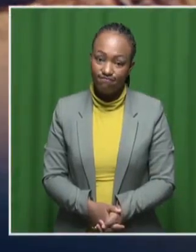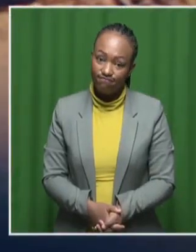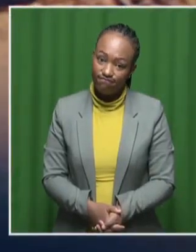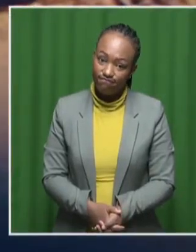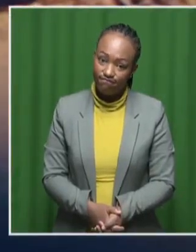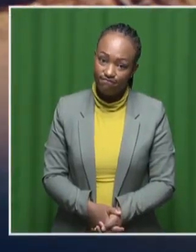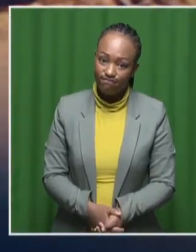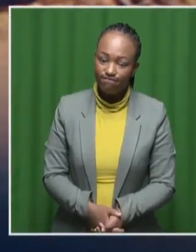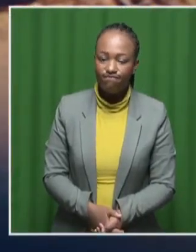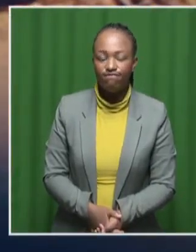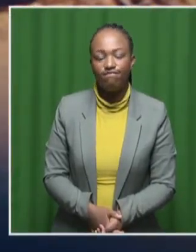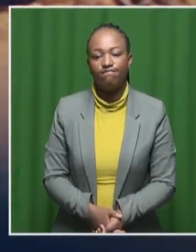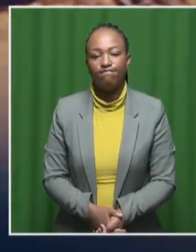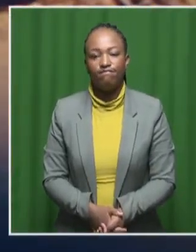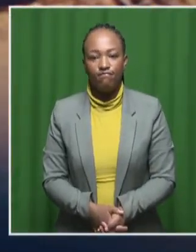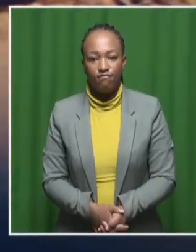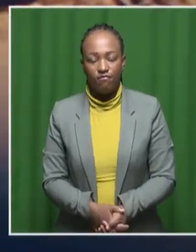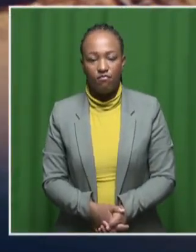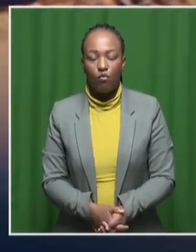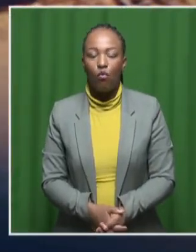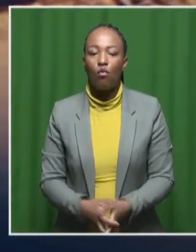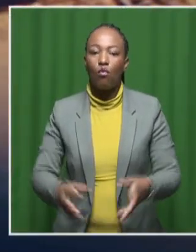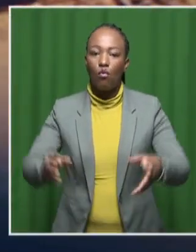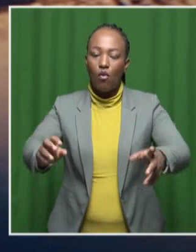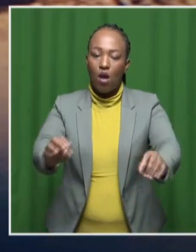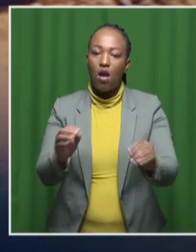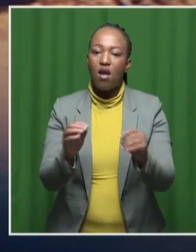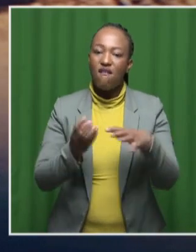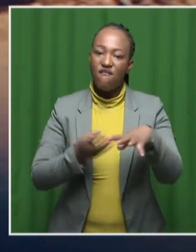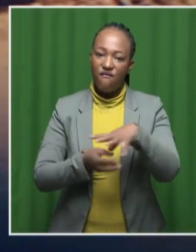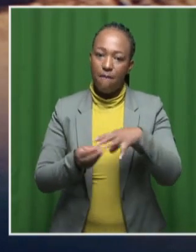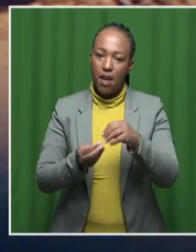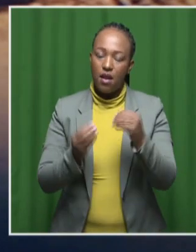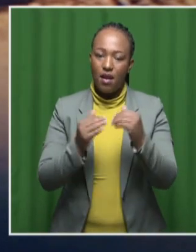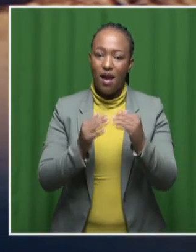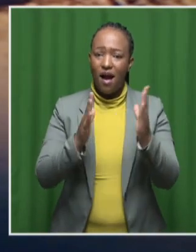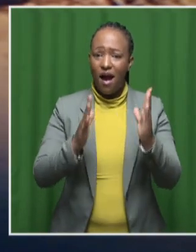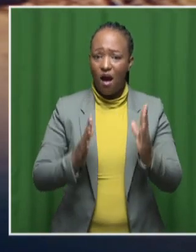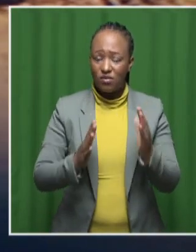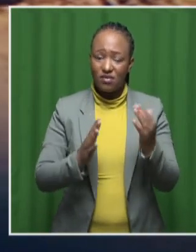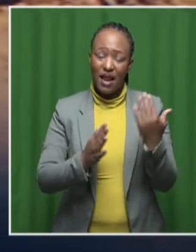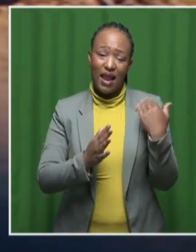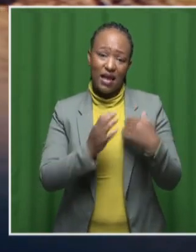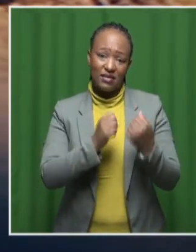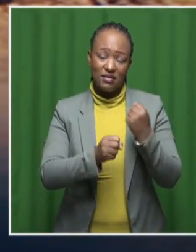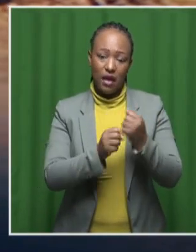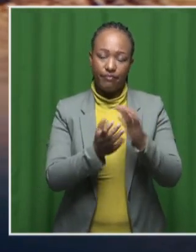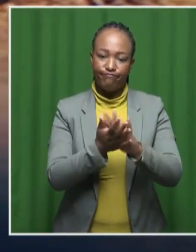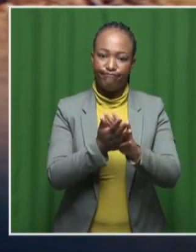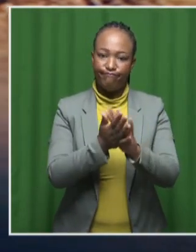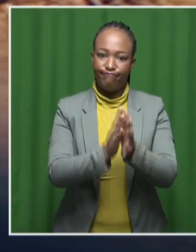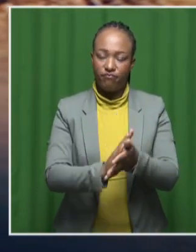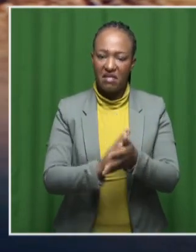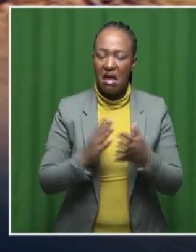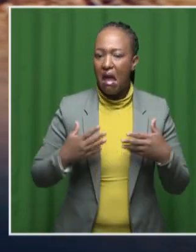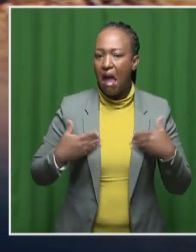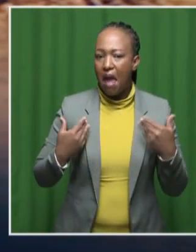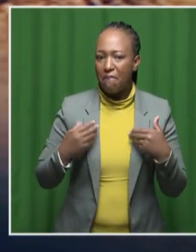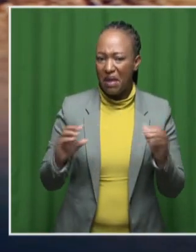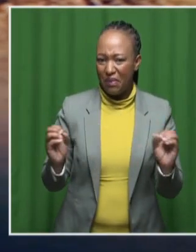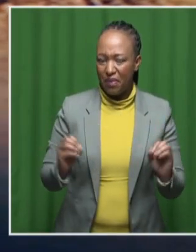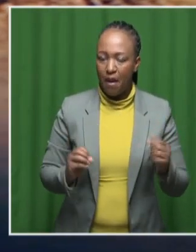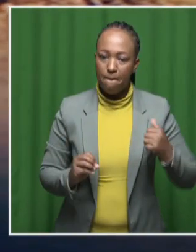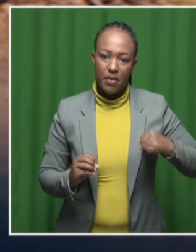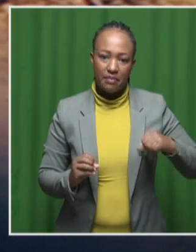eThekwini is where we turn our attention to now, and some families whose houses were destroyed by last year's floods are unhappy that the municipality has not